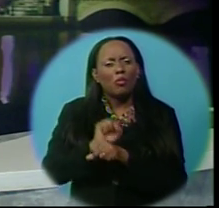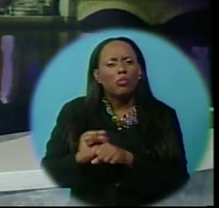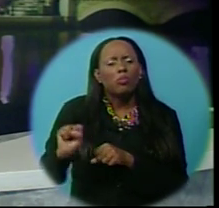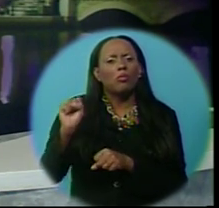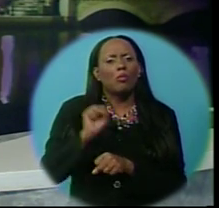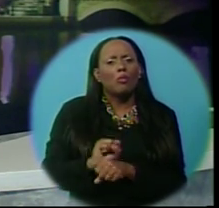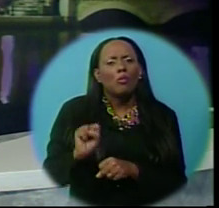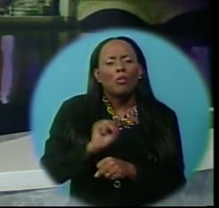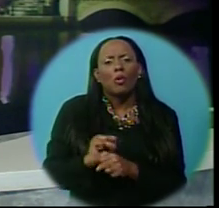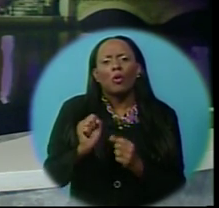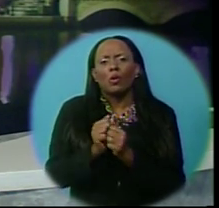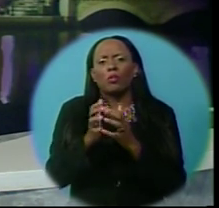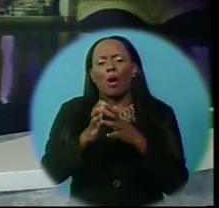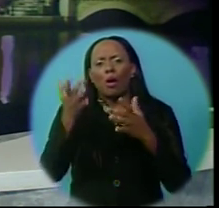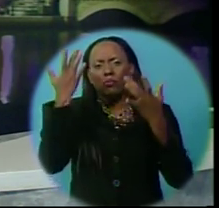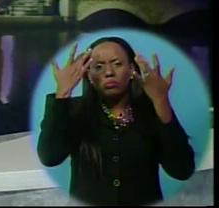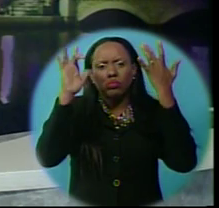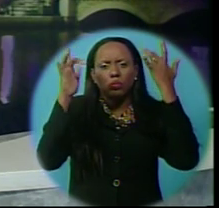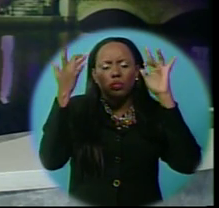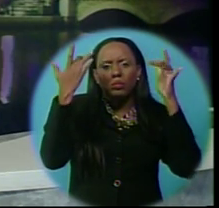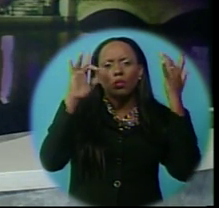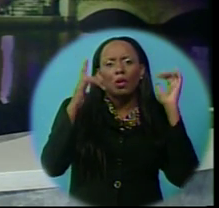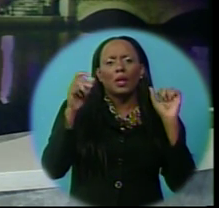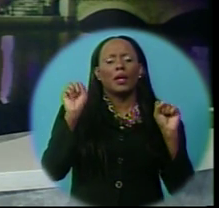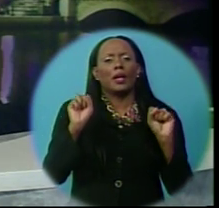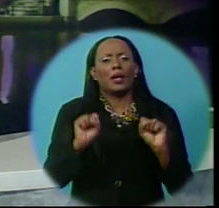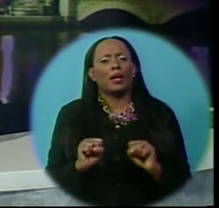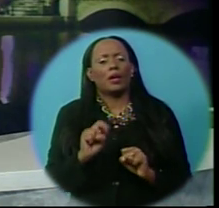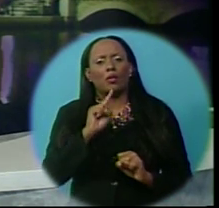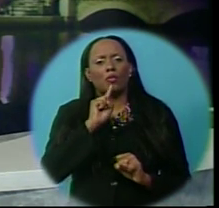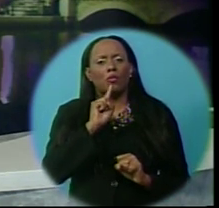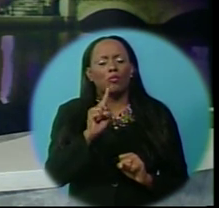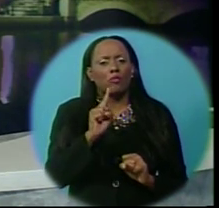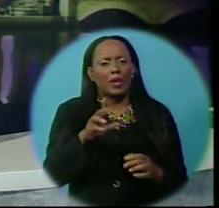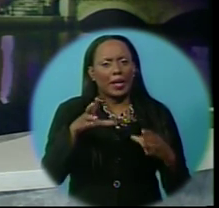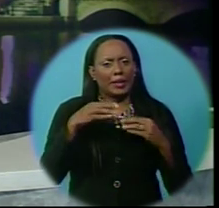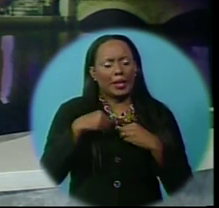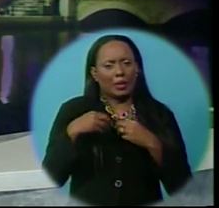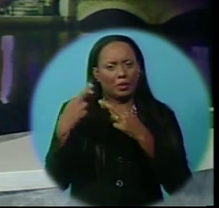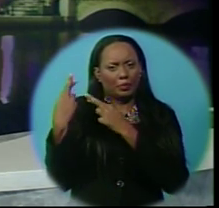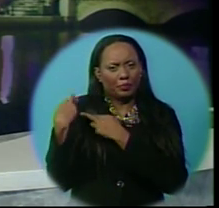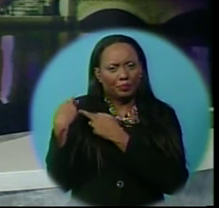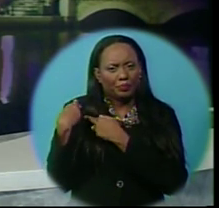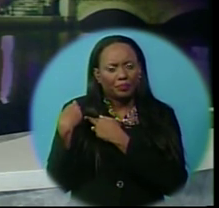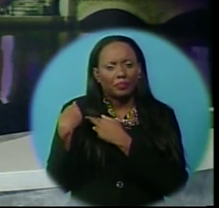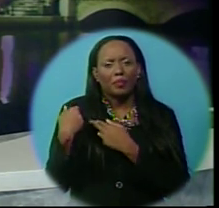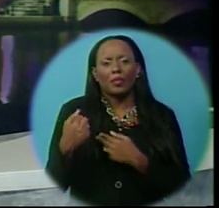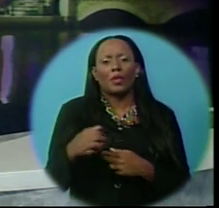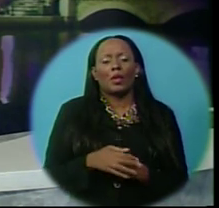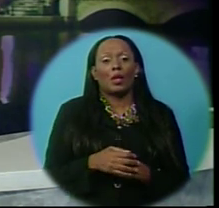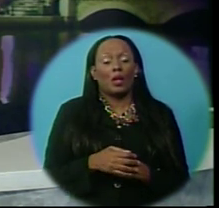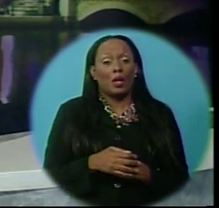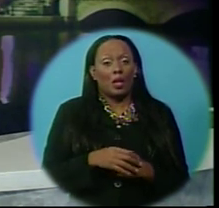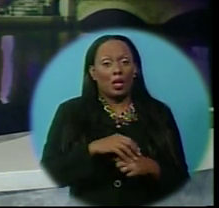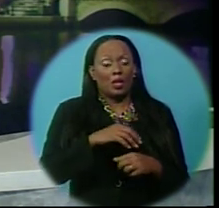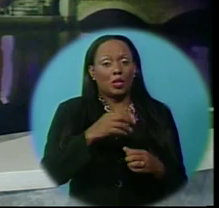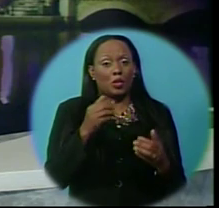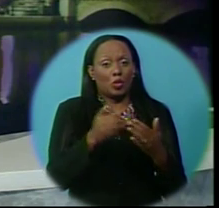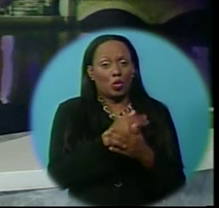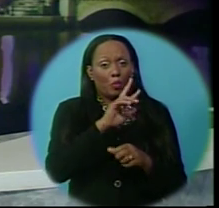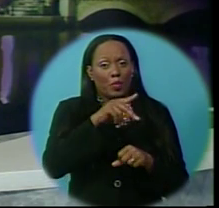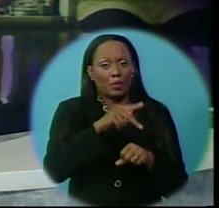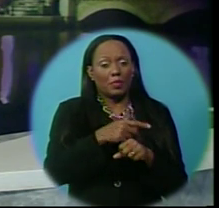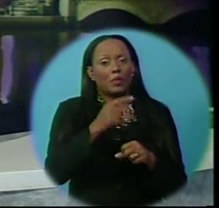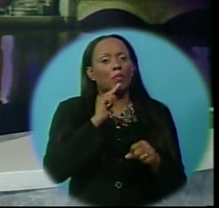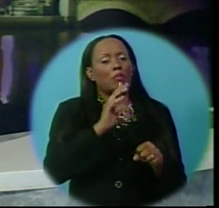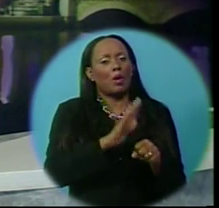with fertile intelligence and therefore well equipped to discharge her responsibility. Professor Barreto promised to do